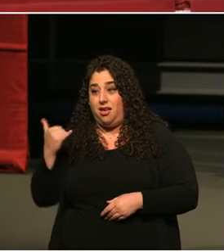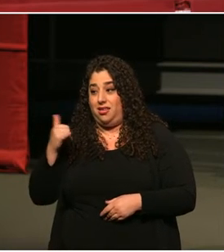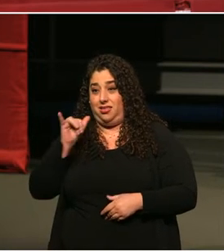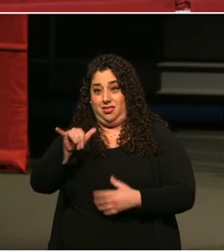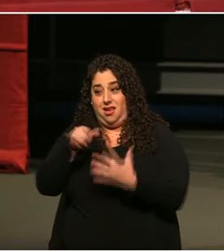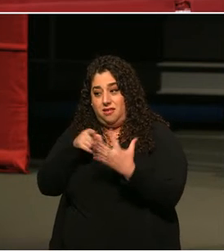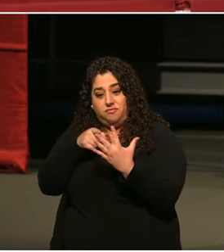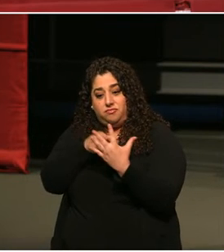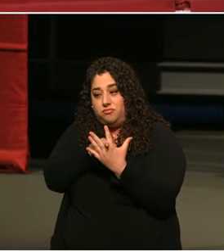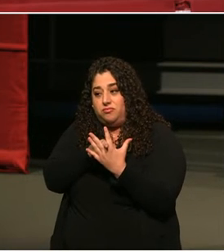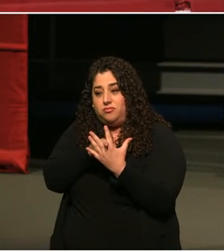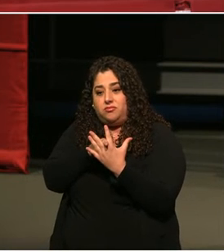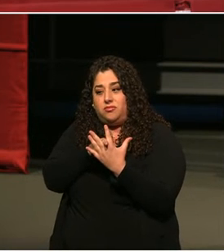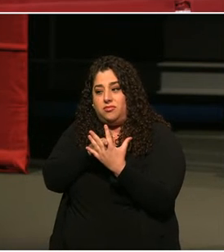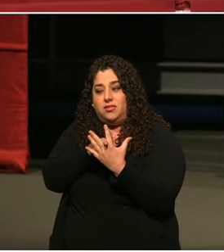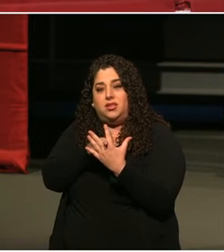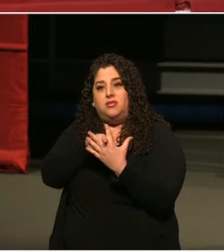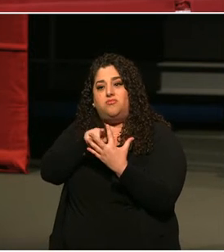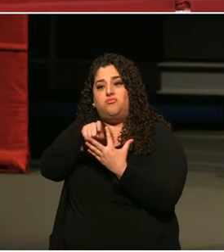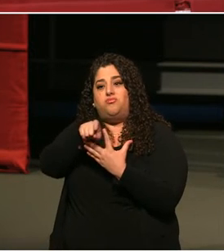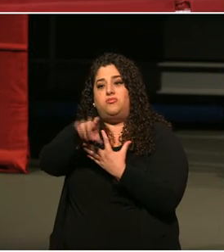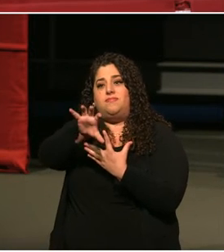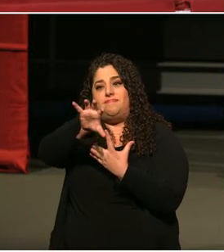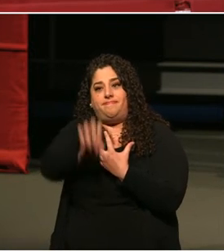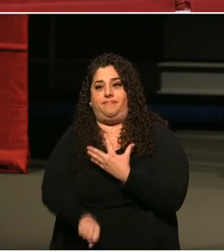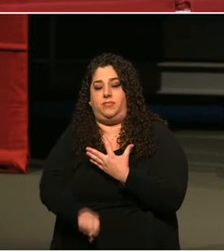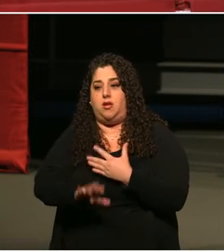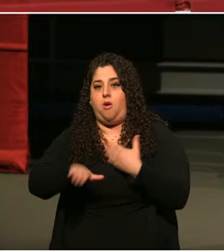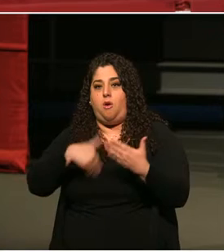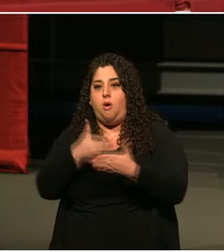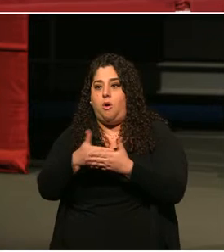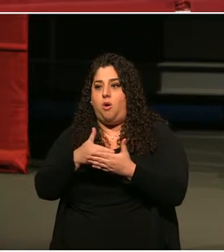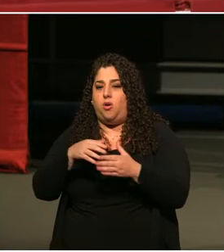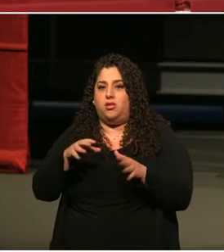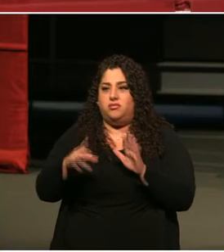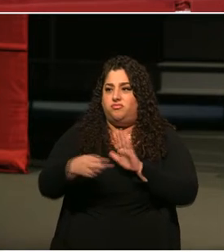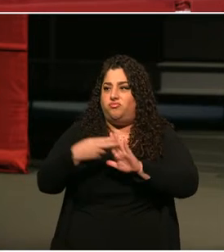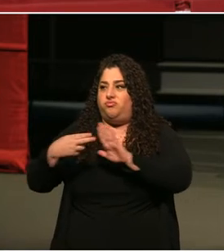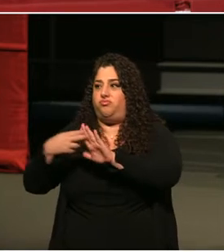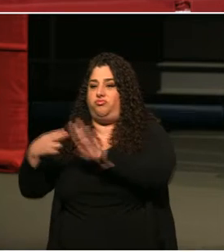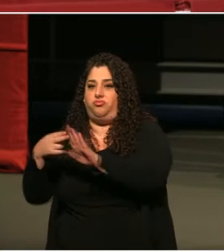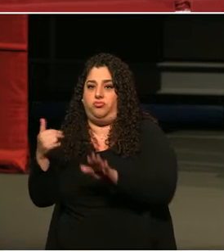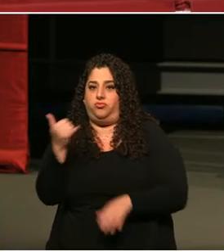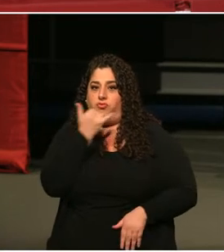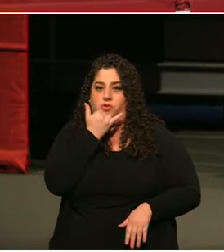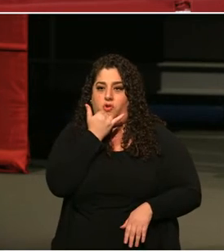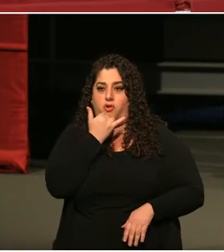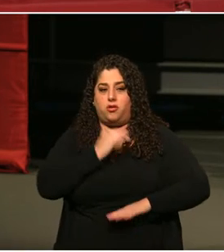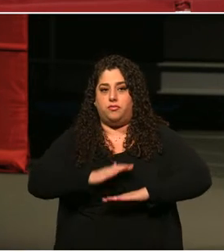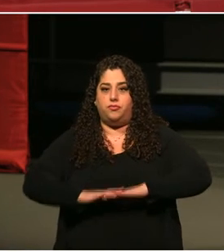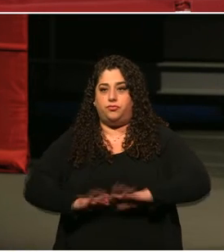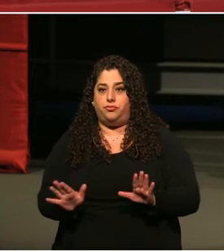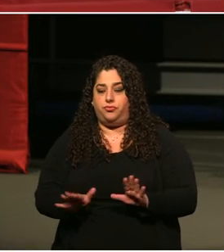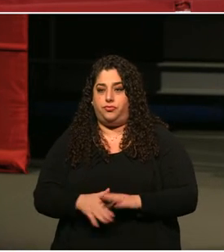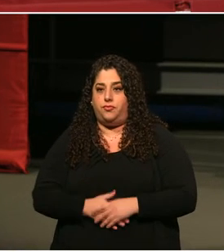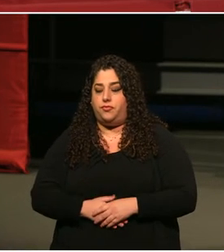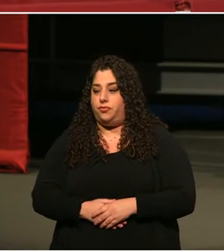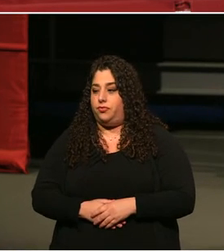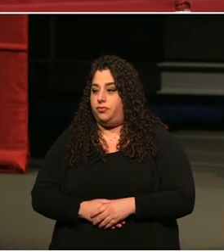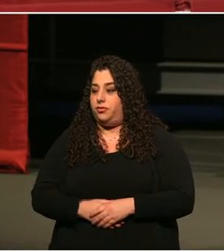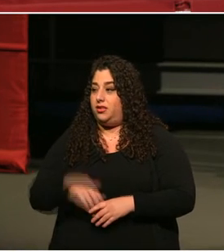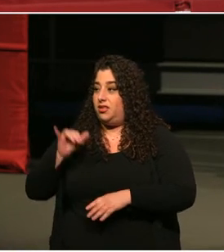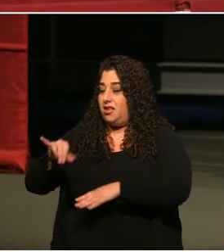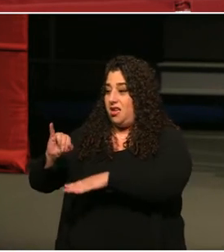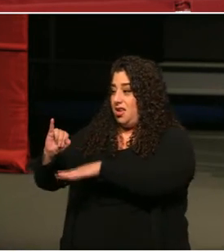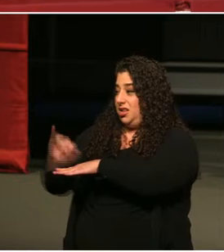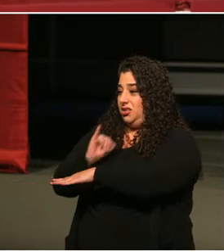Native American people by the film, television, and sports industries.